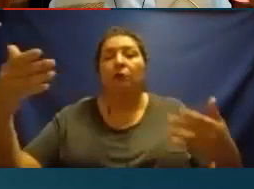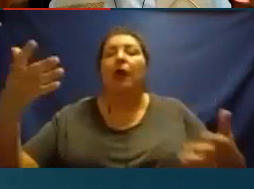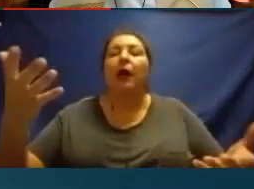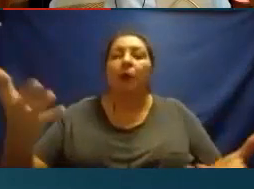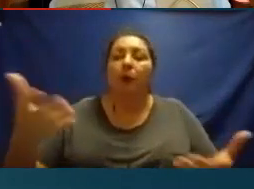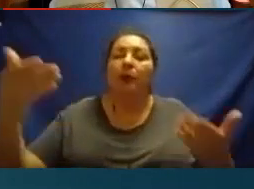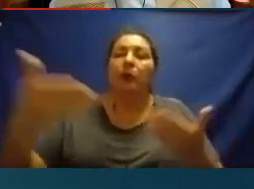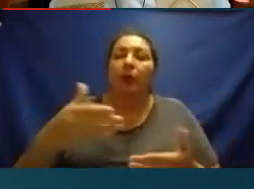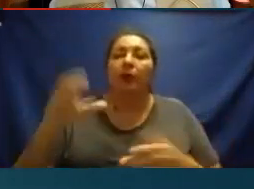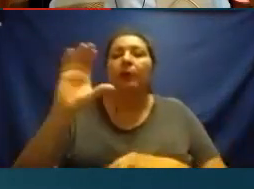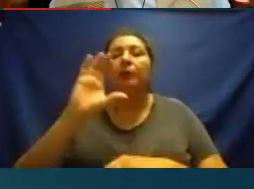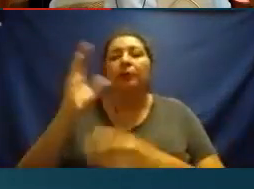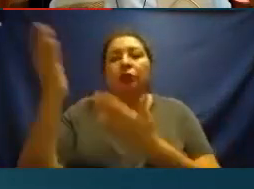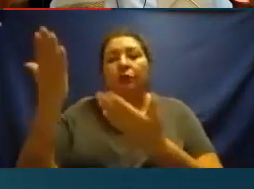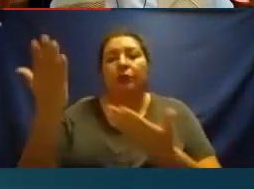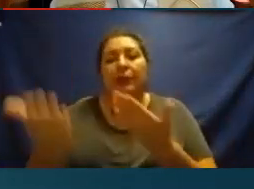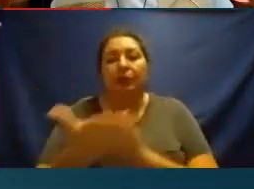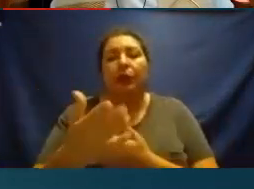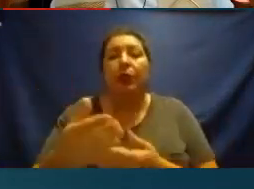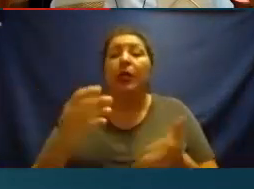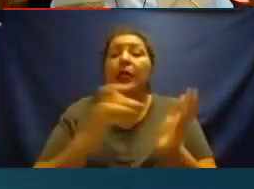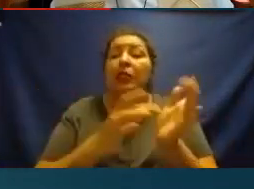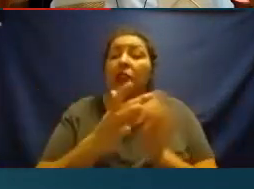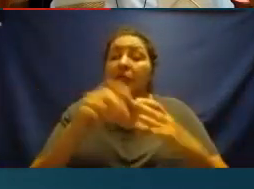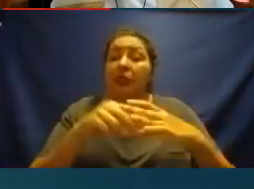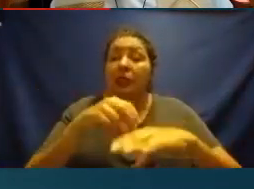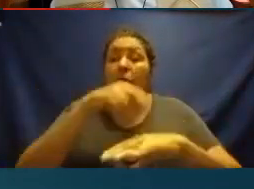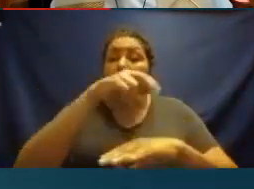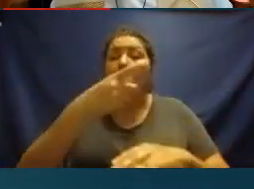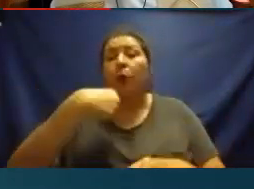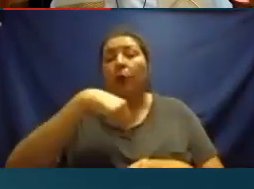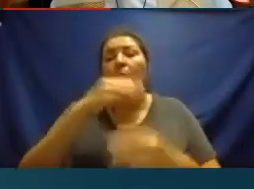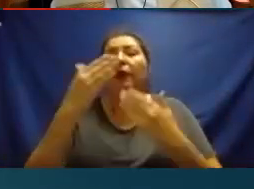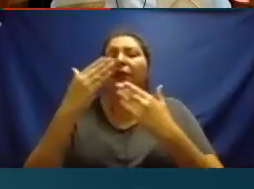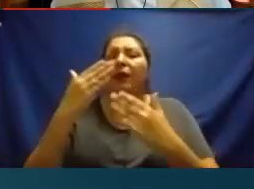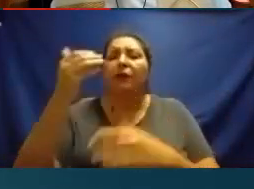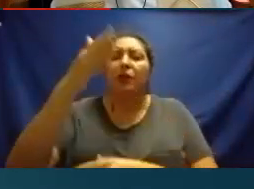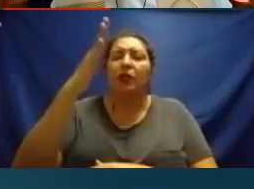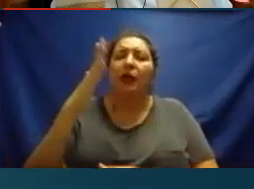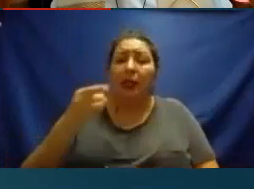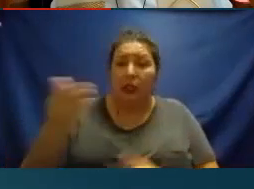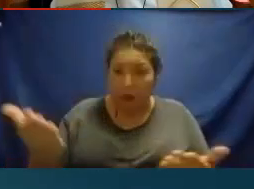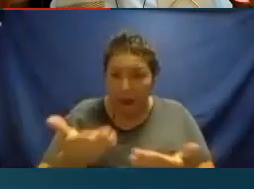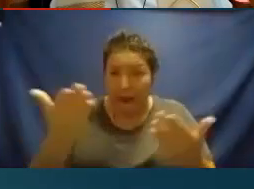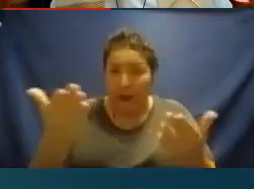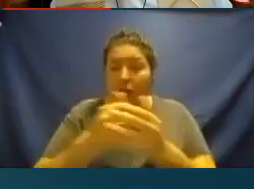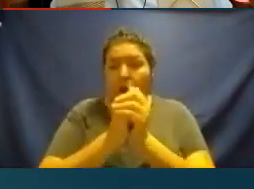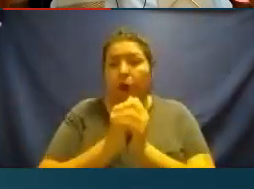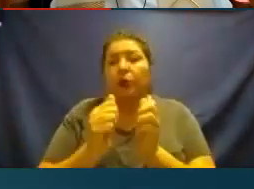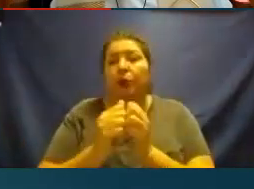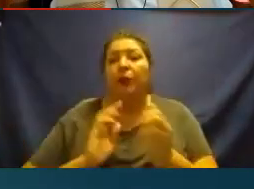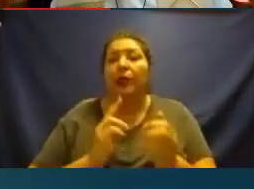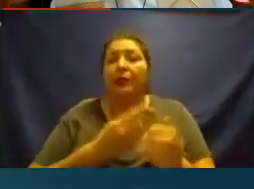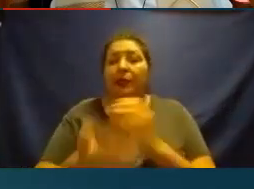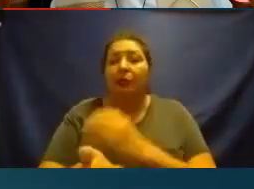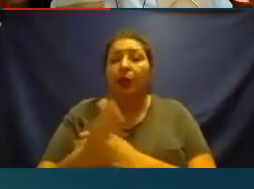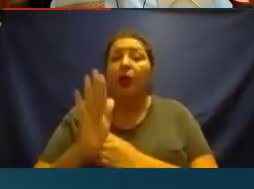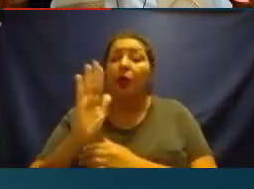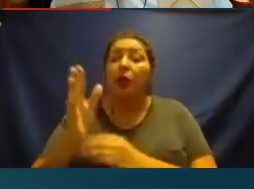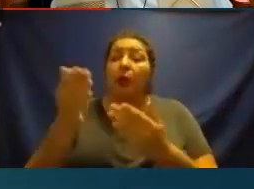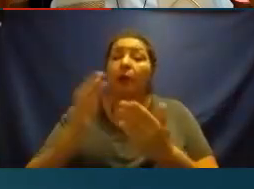risen. We are thankful to God that you are here to worship with us this morning. Your presence is a gift from